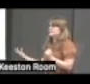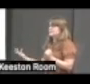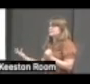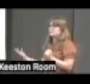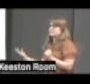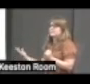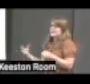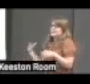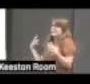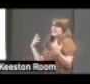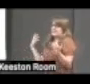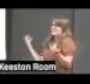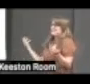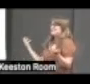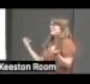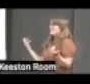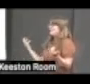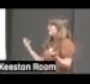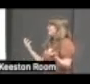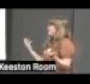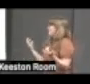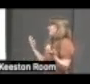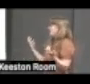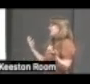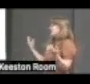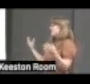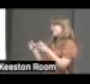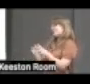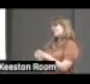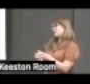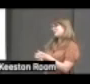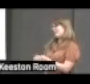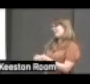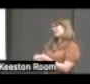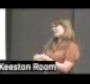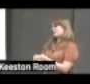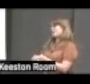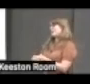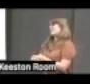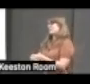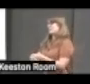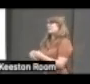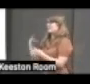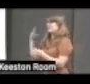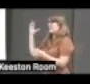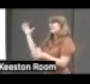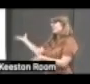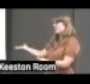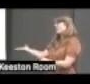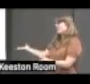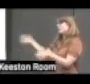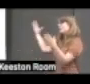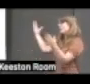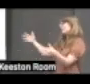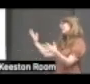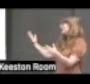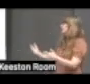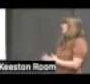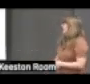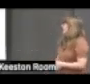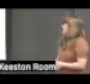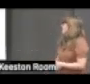these species, until the population plummets, we don't know that there's a critical mass for their population. They'll go out in the ocean and